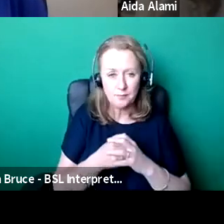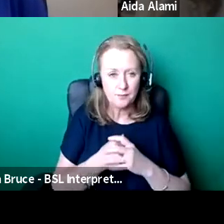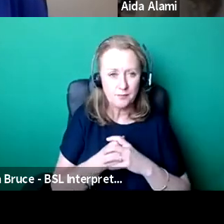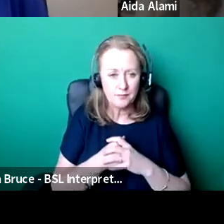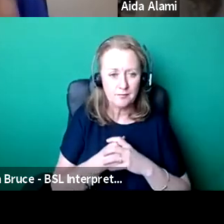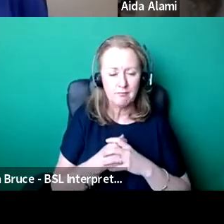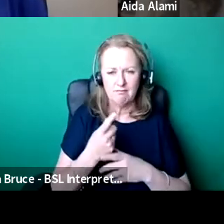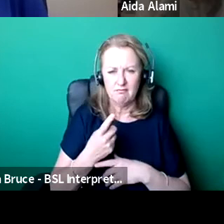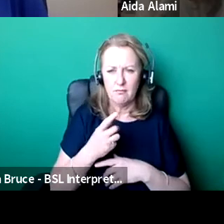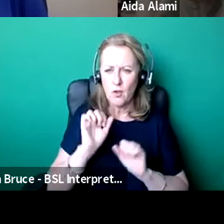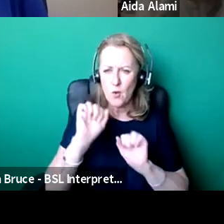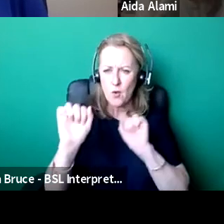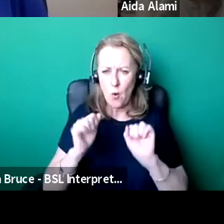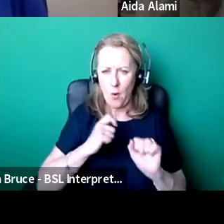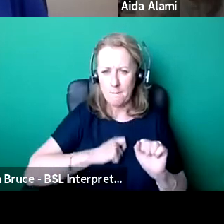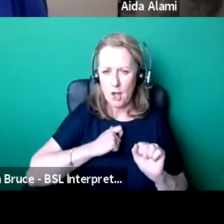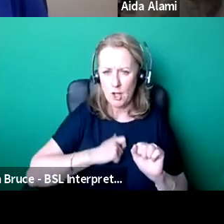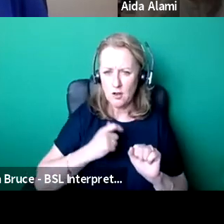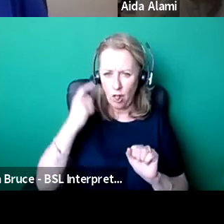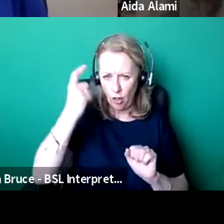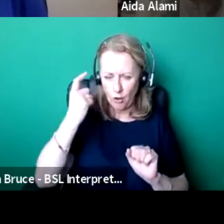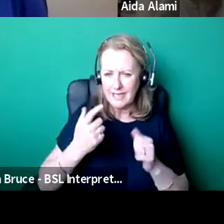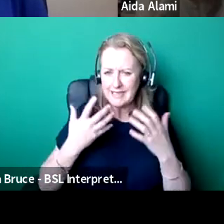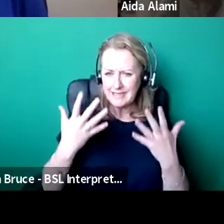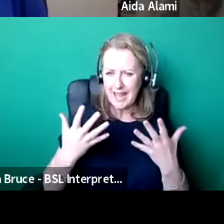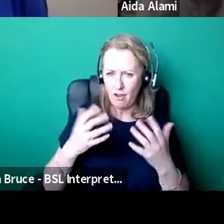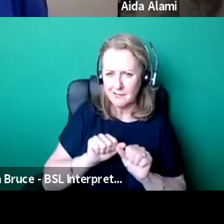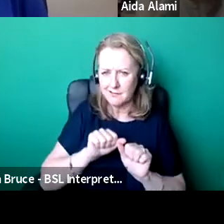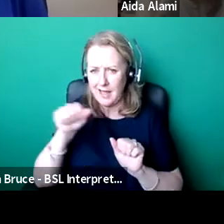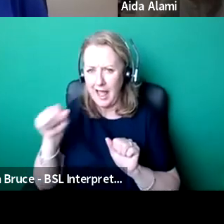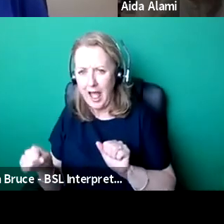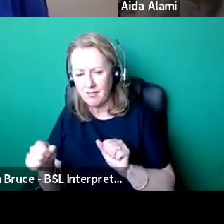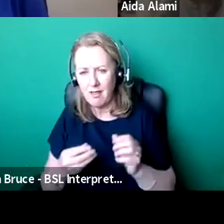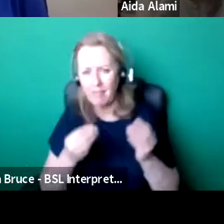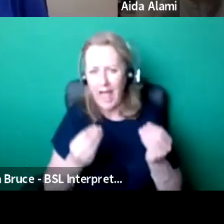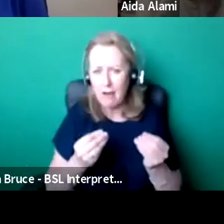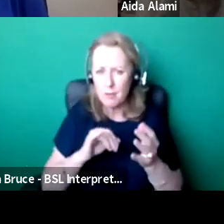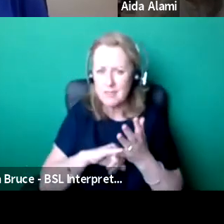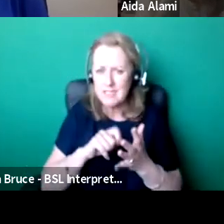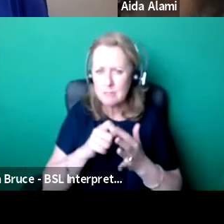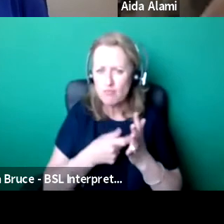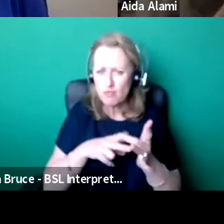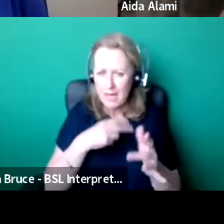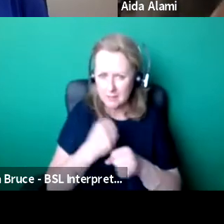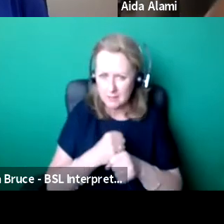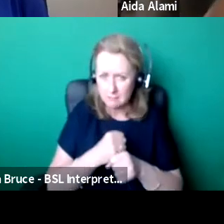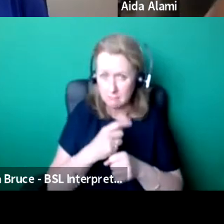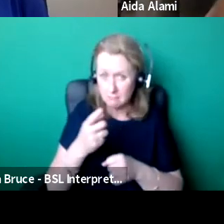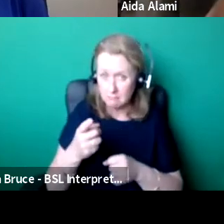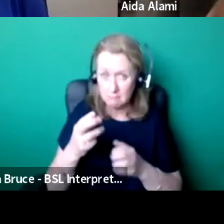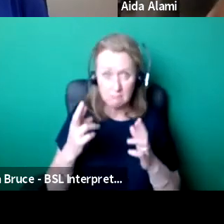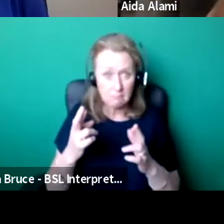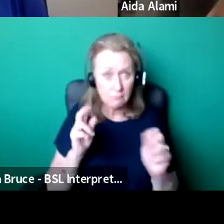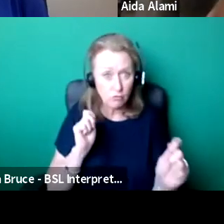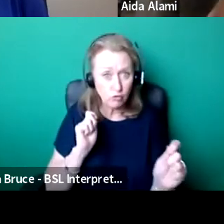personal thoughts, 10 years since the Arab Spring, are we hopeful for change? I will say I'm overall